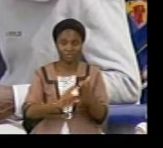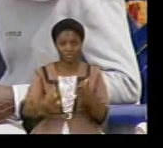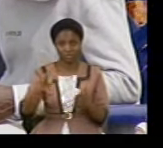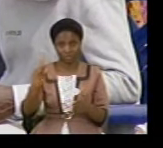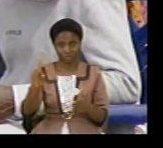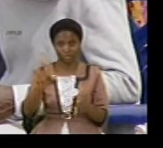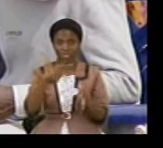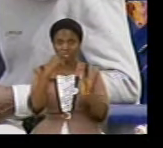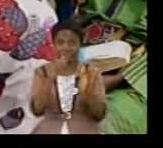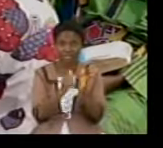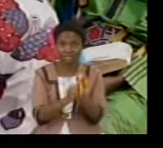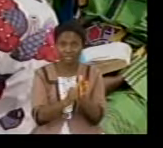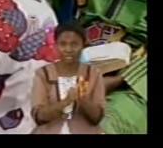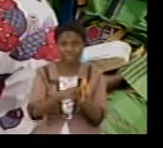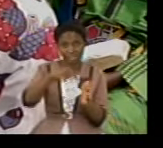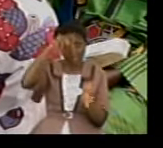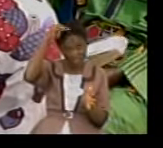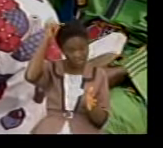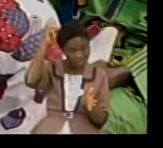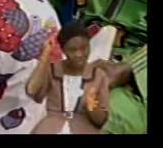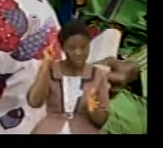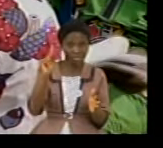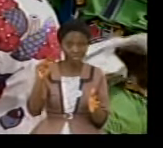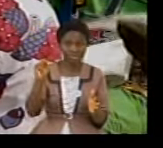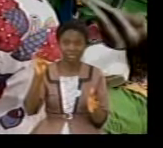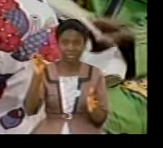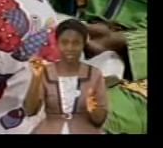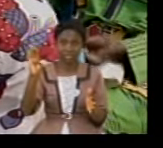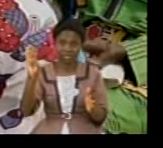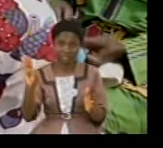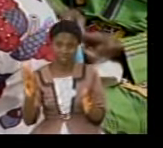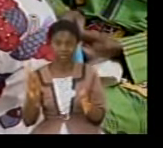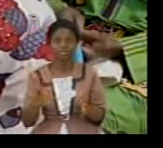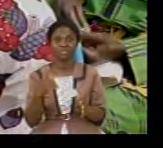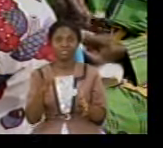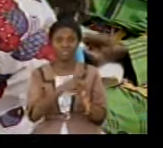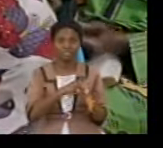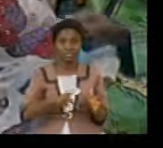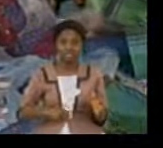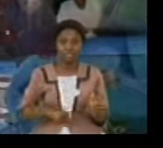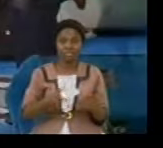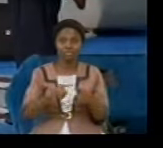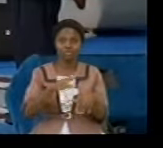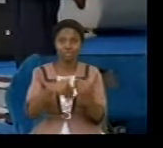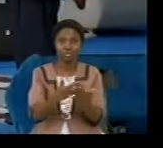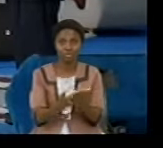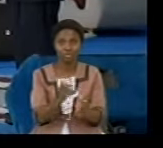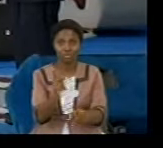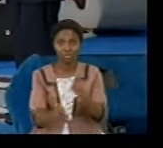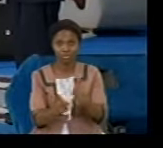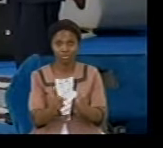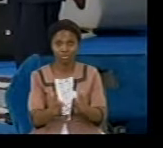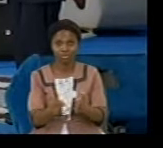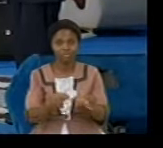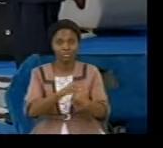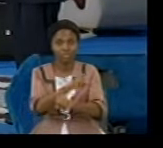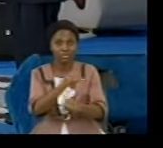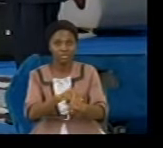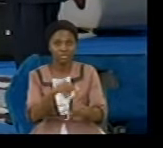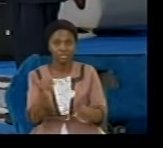says, Nebuchadnezzar, the king unto all people, nations